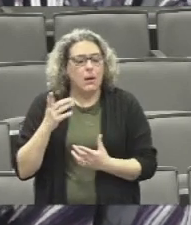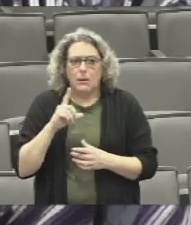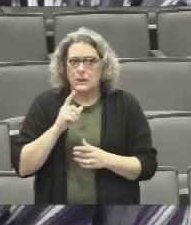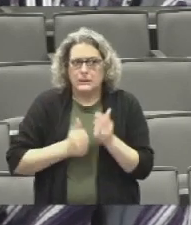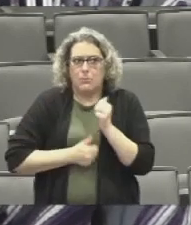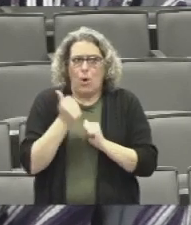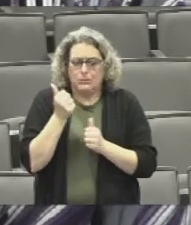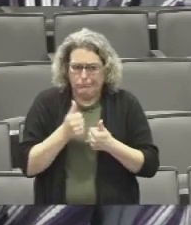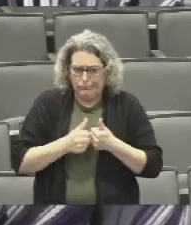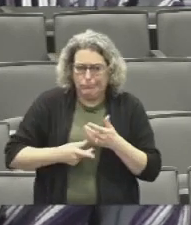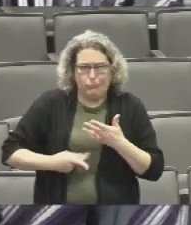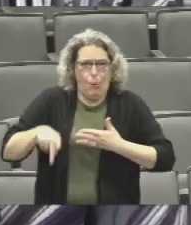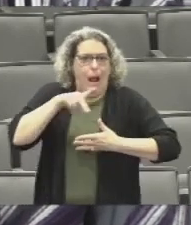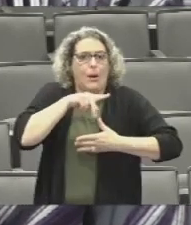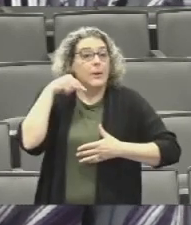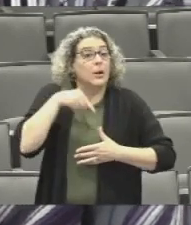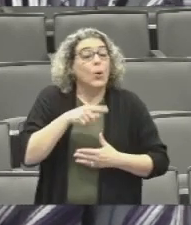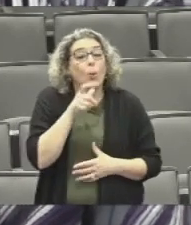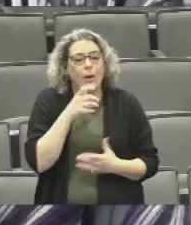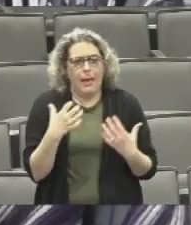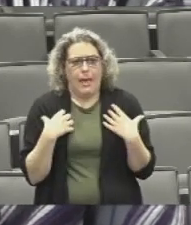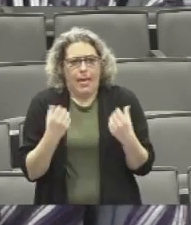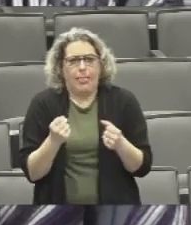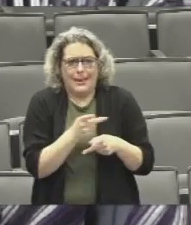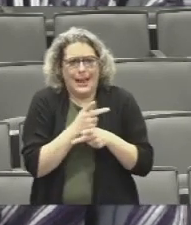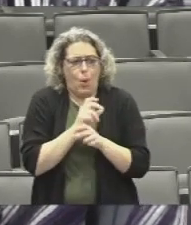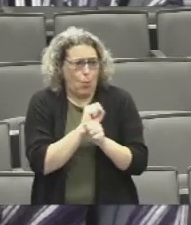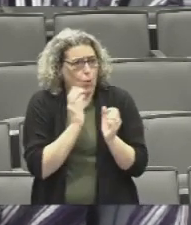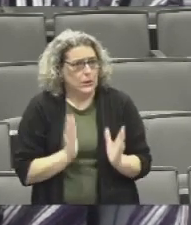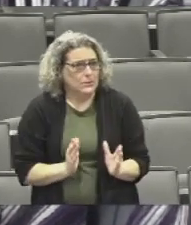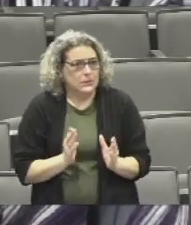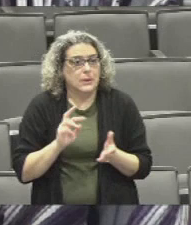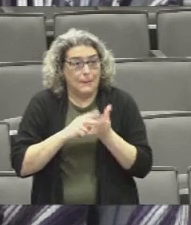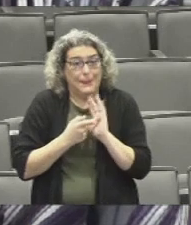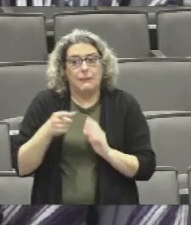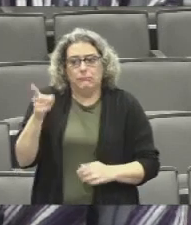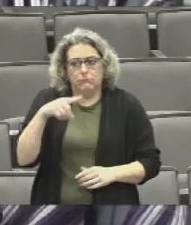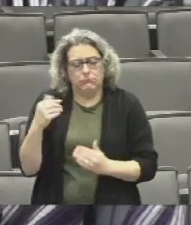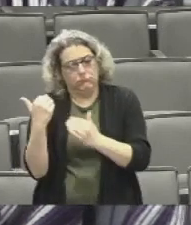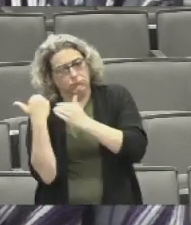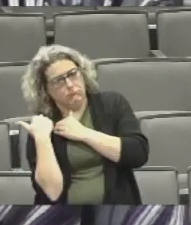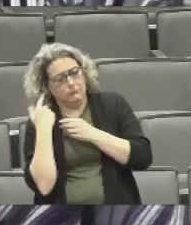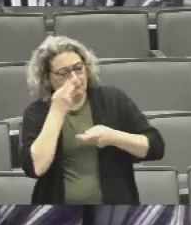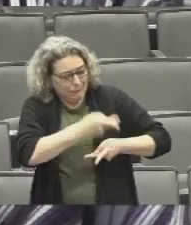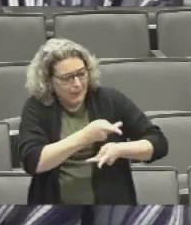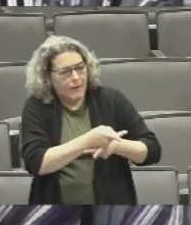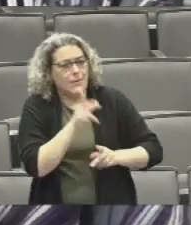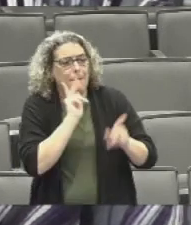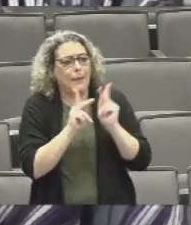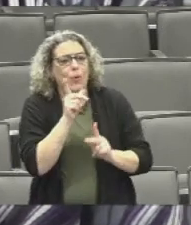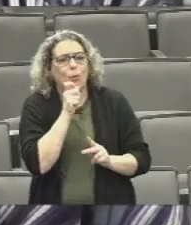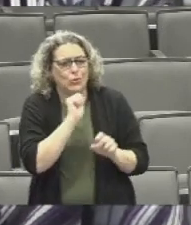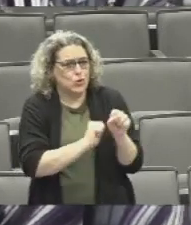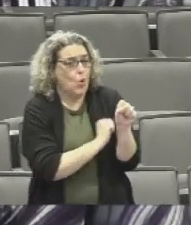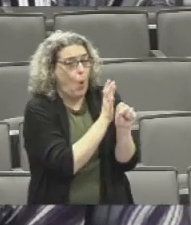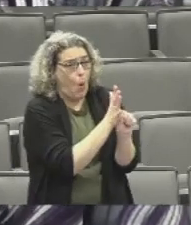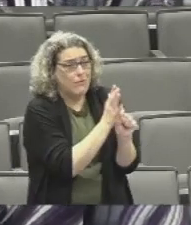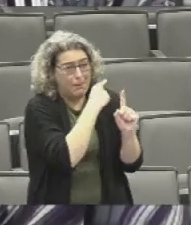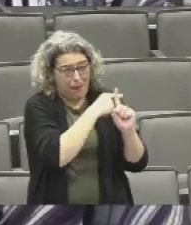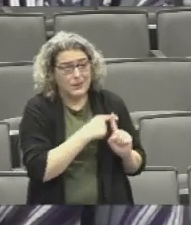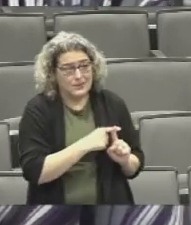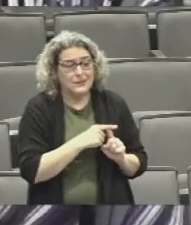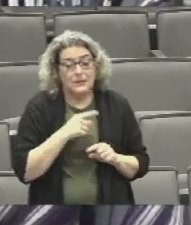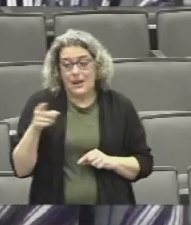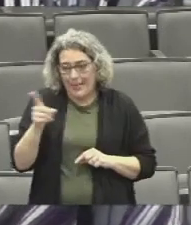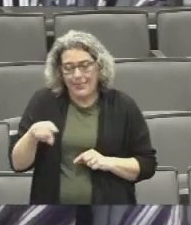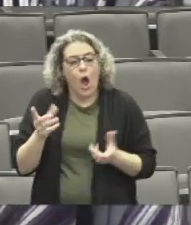healthcare workers. It has really to be somebody who takes care of COVID-19 patients. Those are the individuals, or have